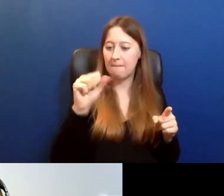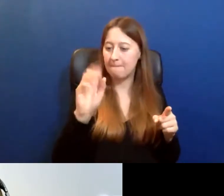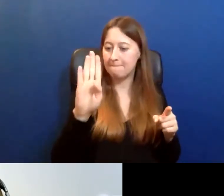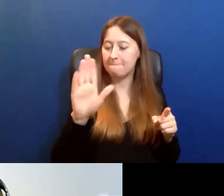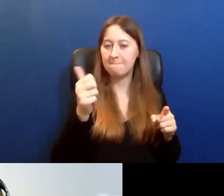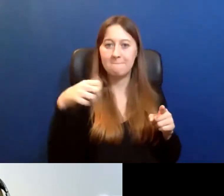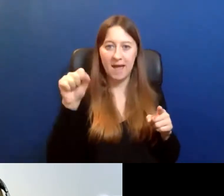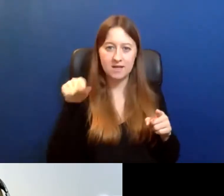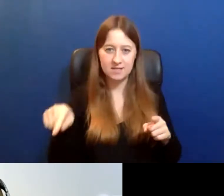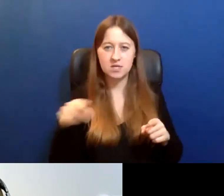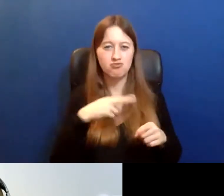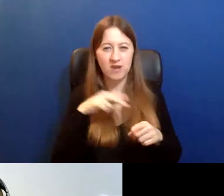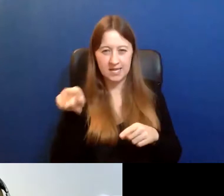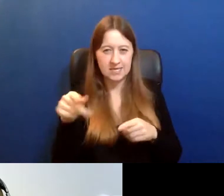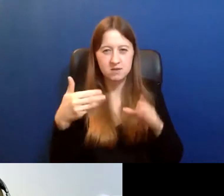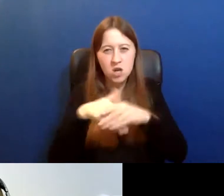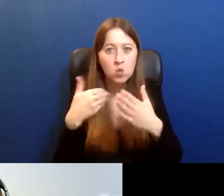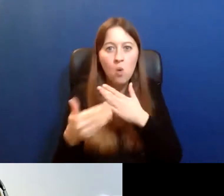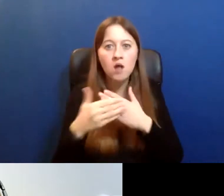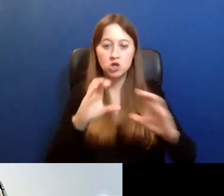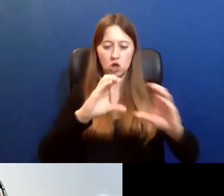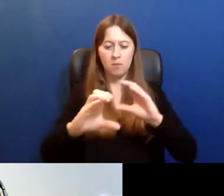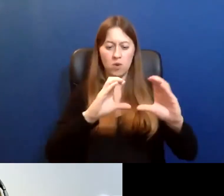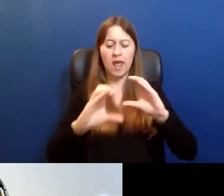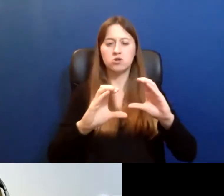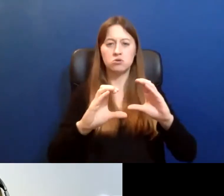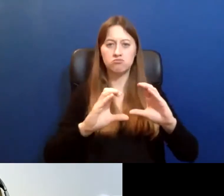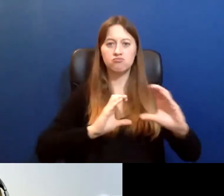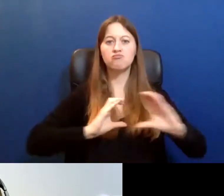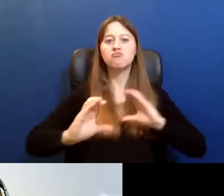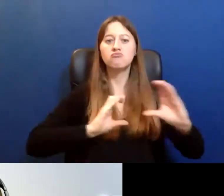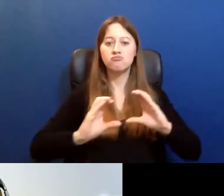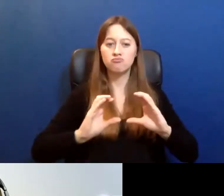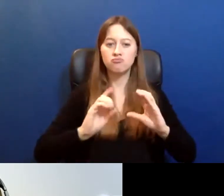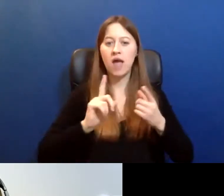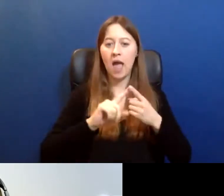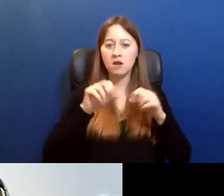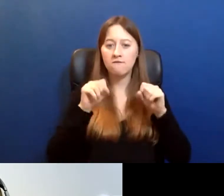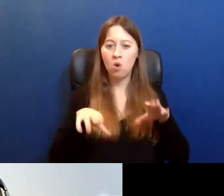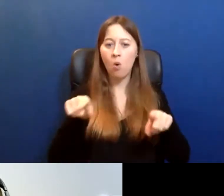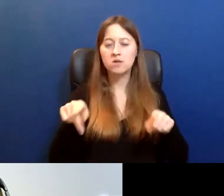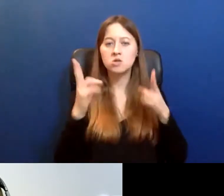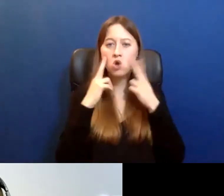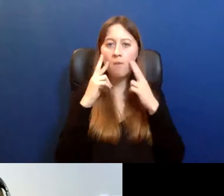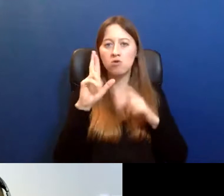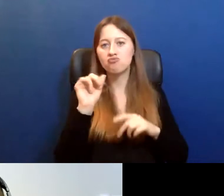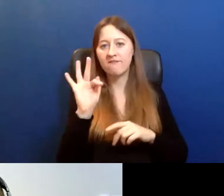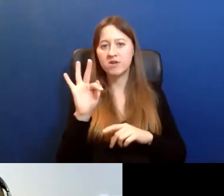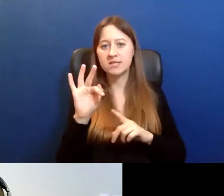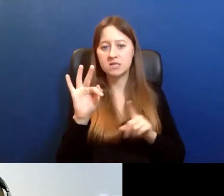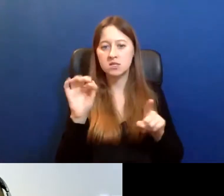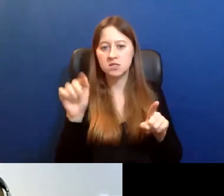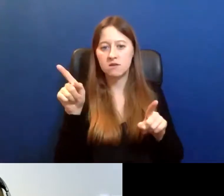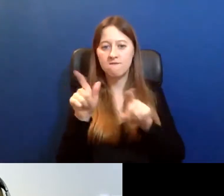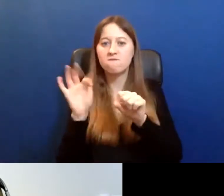has, there's aspects of communication, and it would be norm referenced. Of course, it would be norm referenced for the UK,